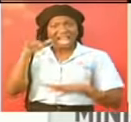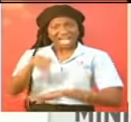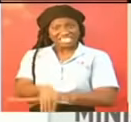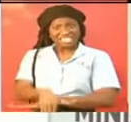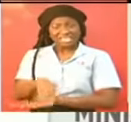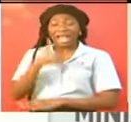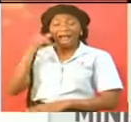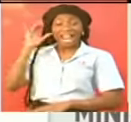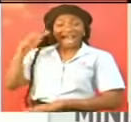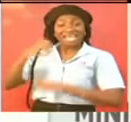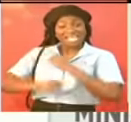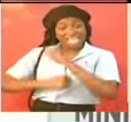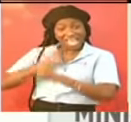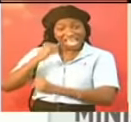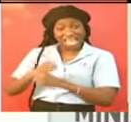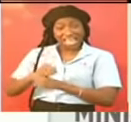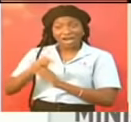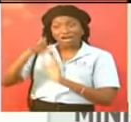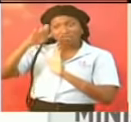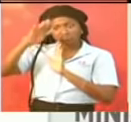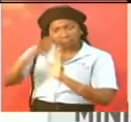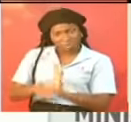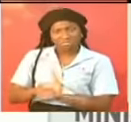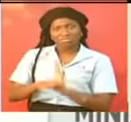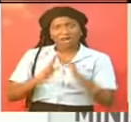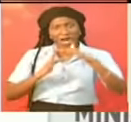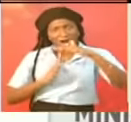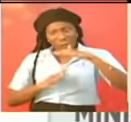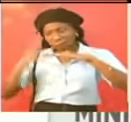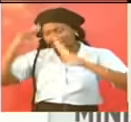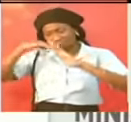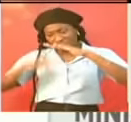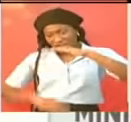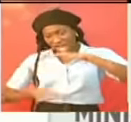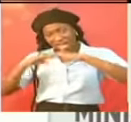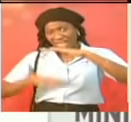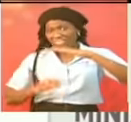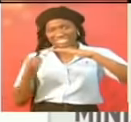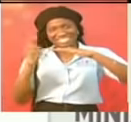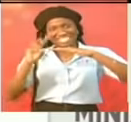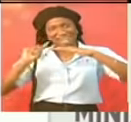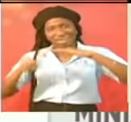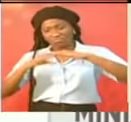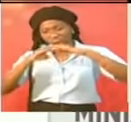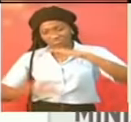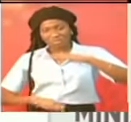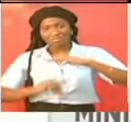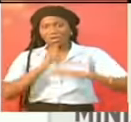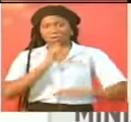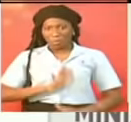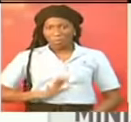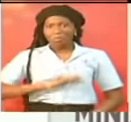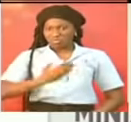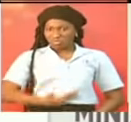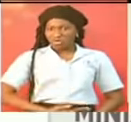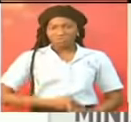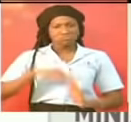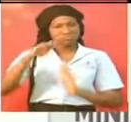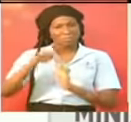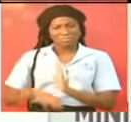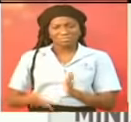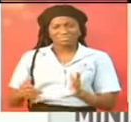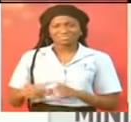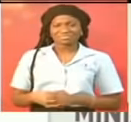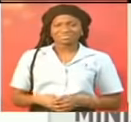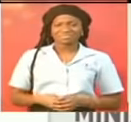So that's the sort of decline we are seeing. And this year, we are again seeing a decline. There are many factors which affect